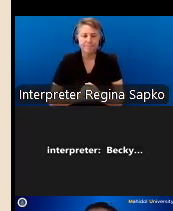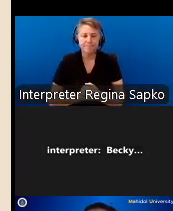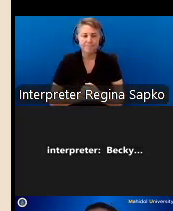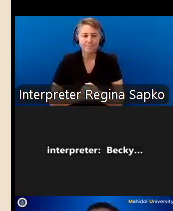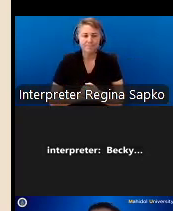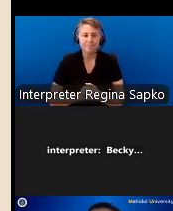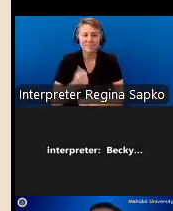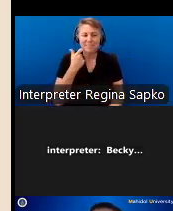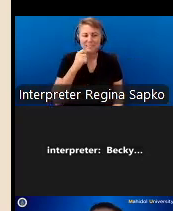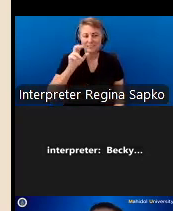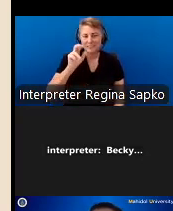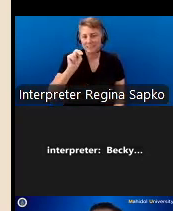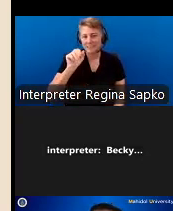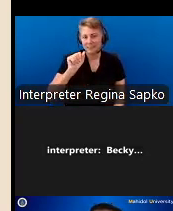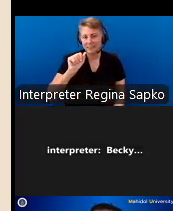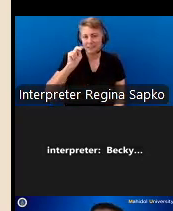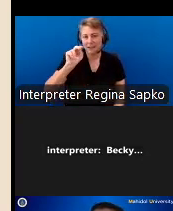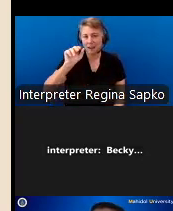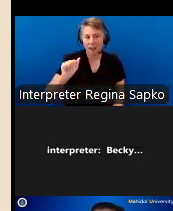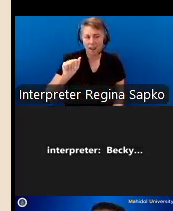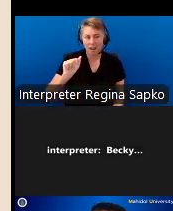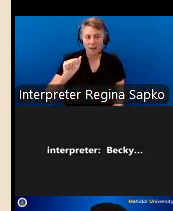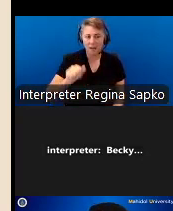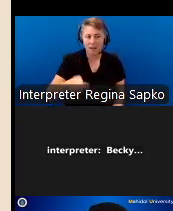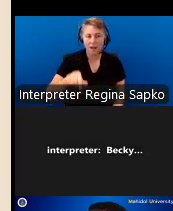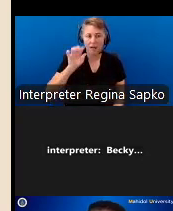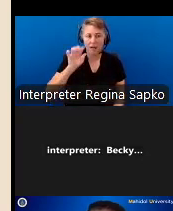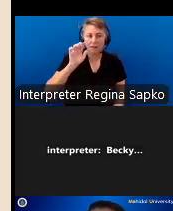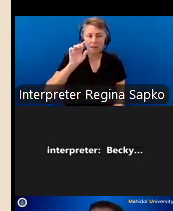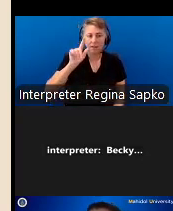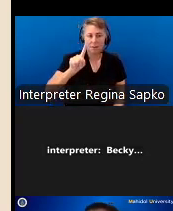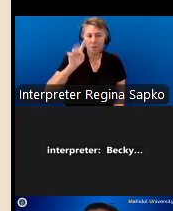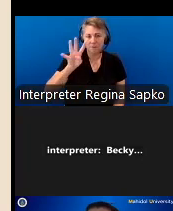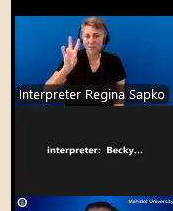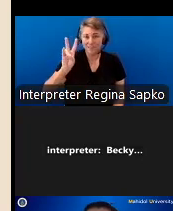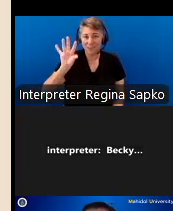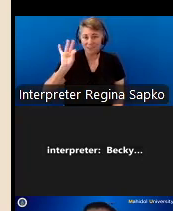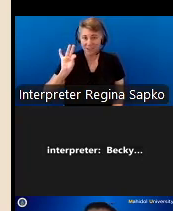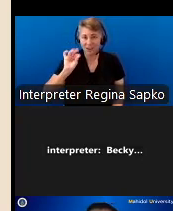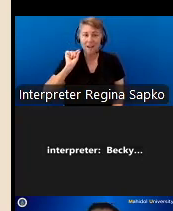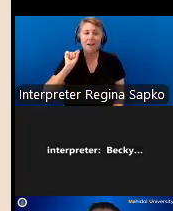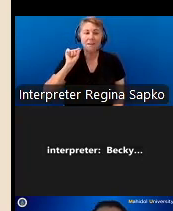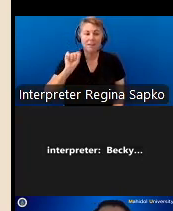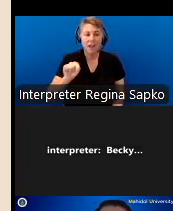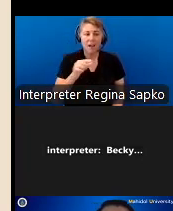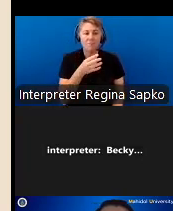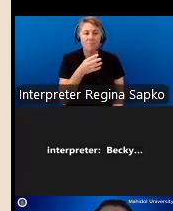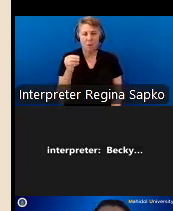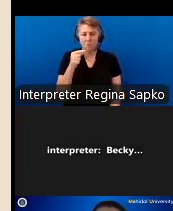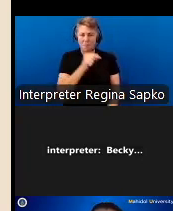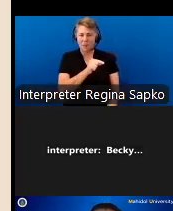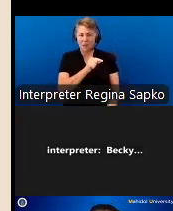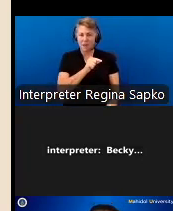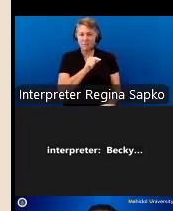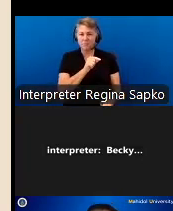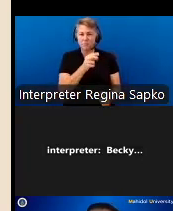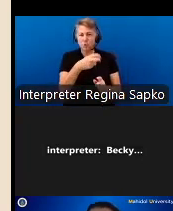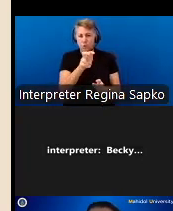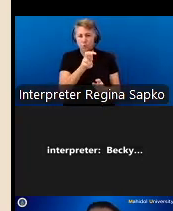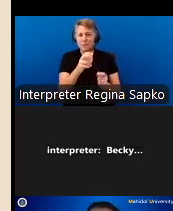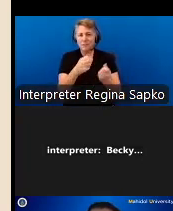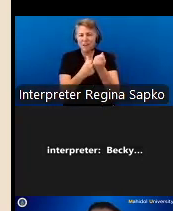1479 model that promote and run by the Redemptorist Foundation, promote the